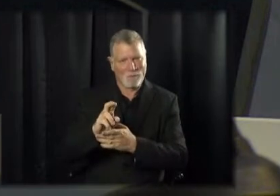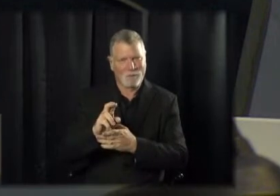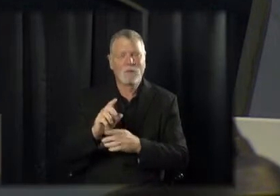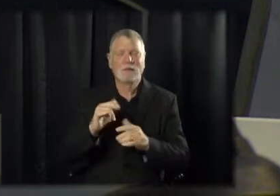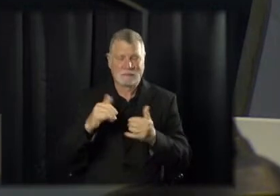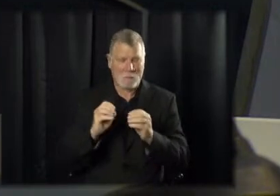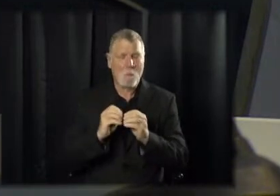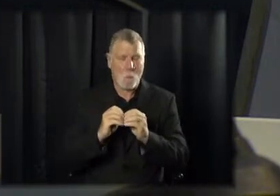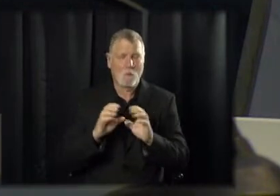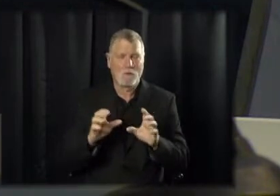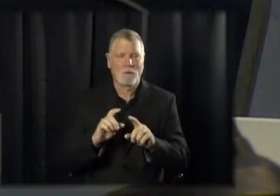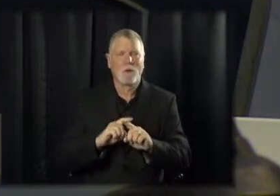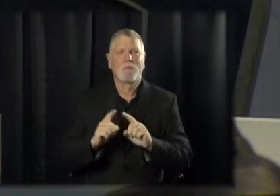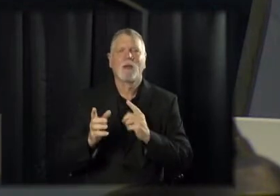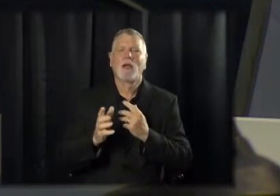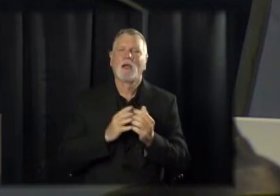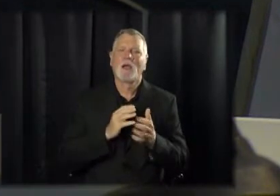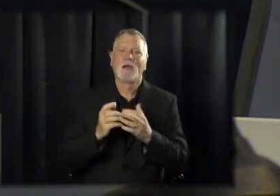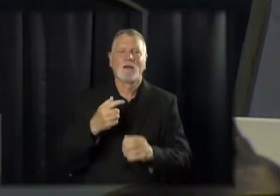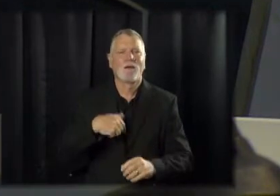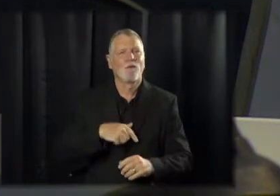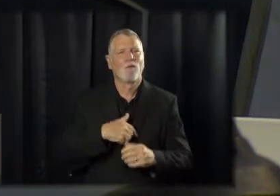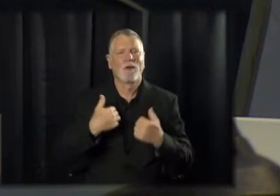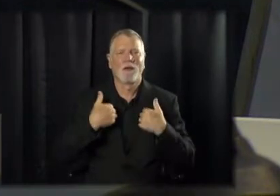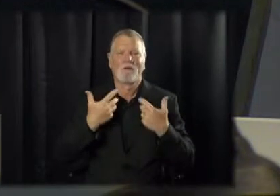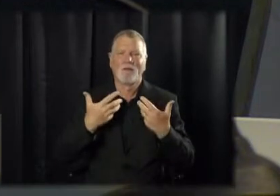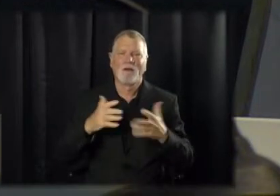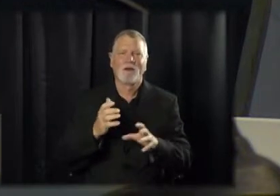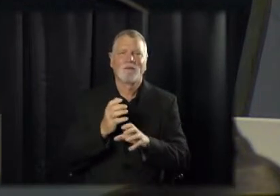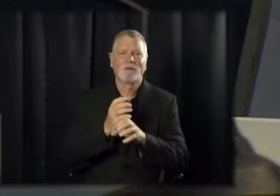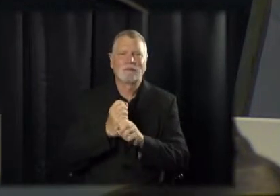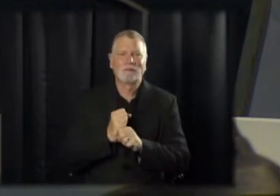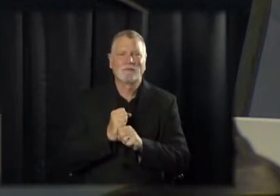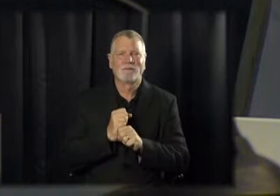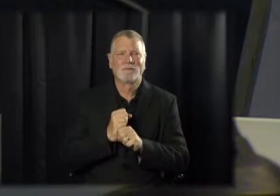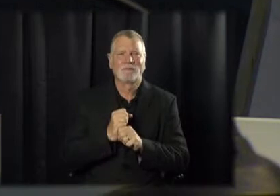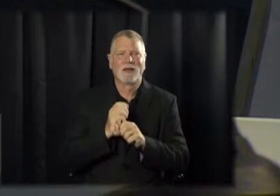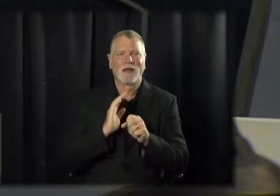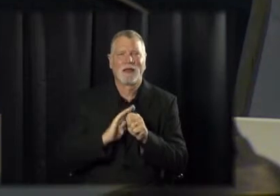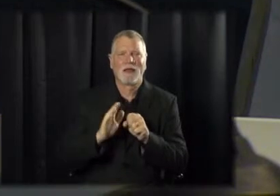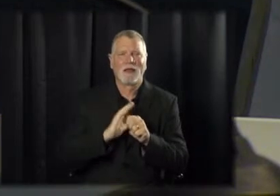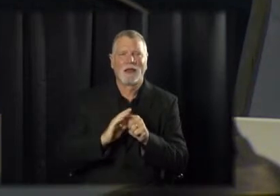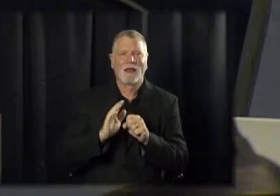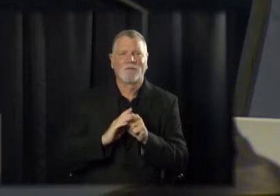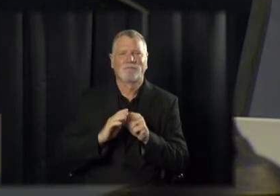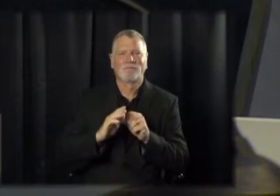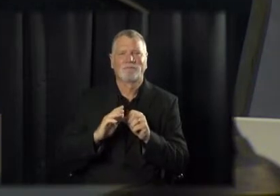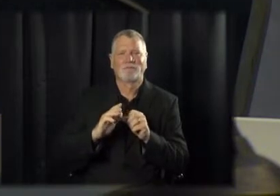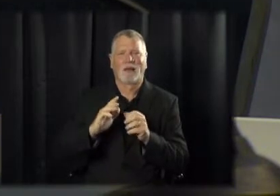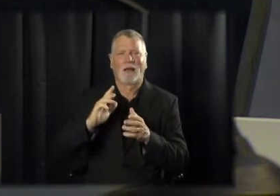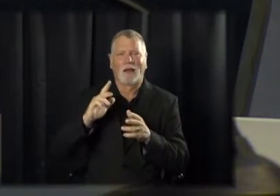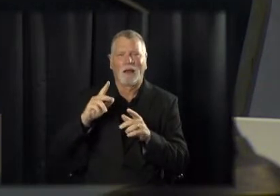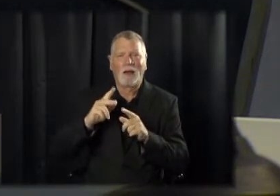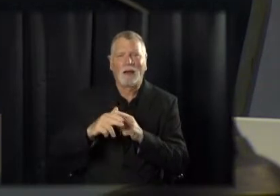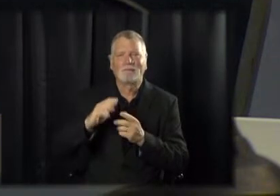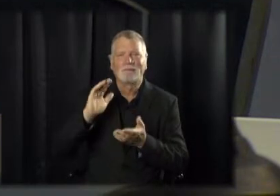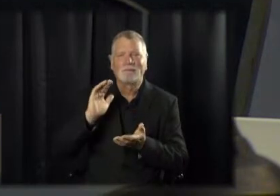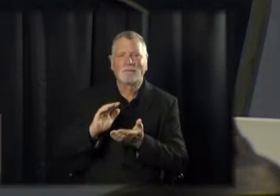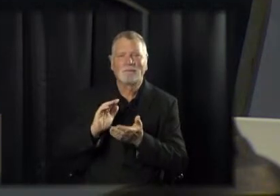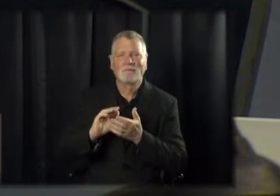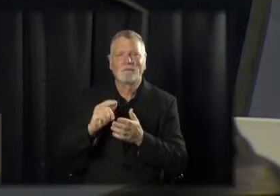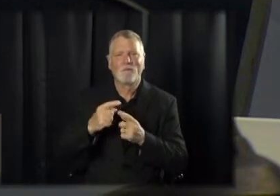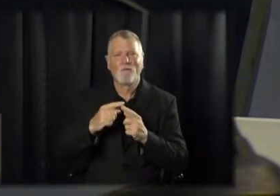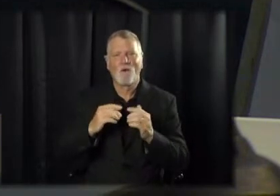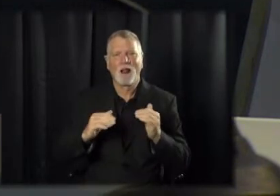to do. However, we have already received enough cuts that we are at the level